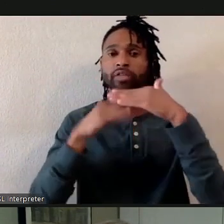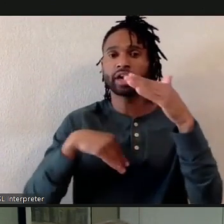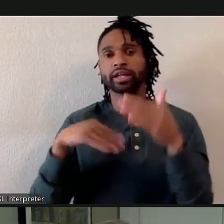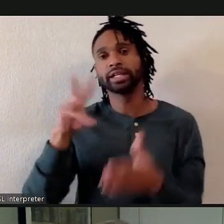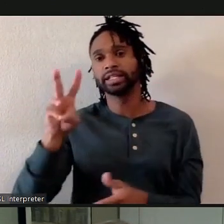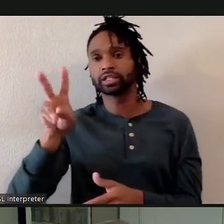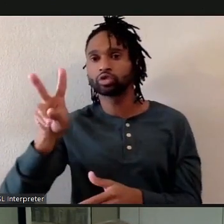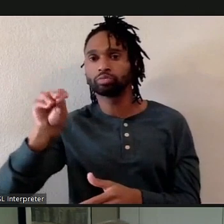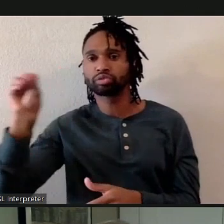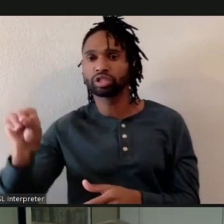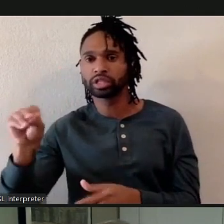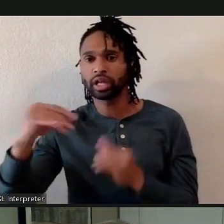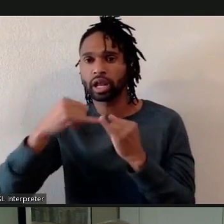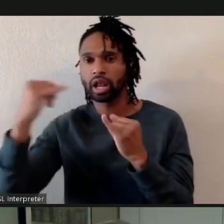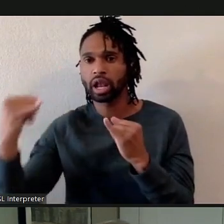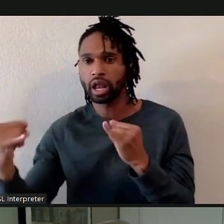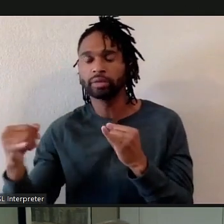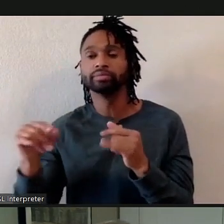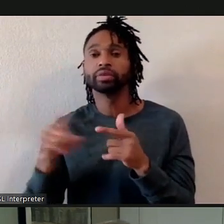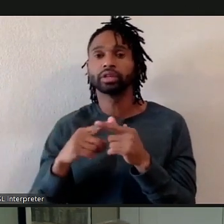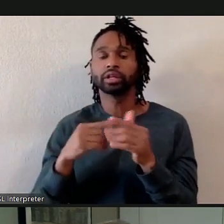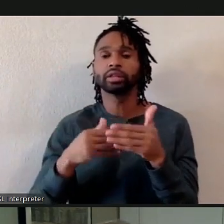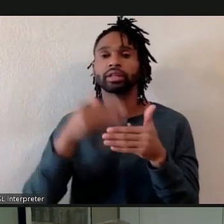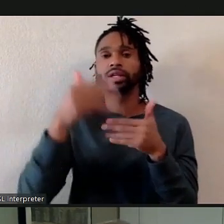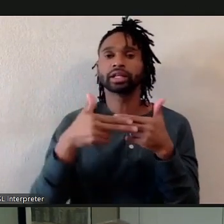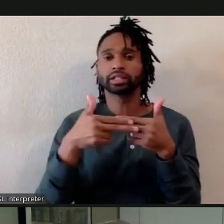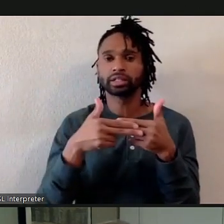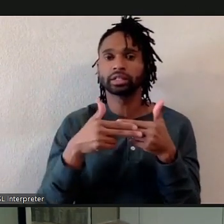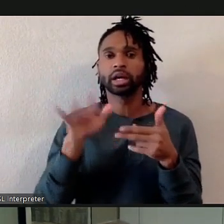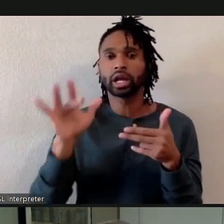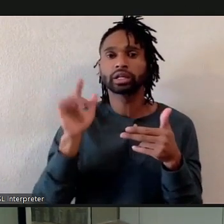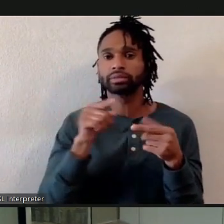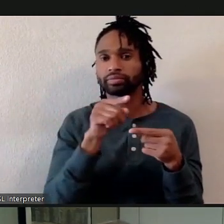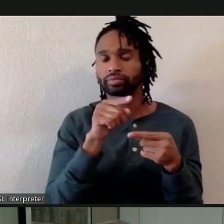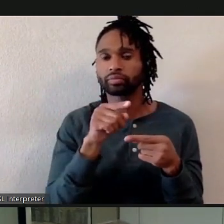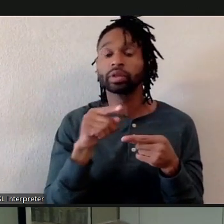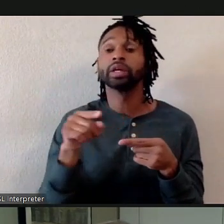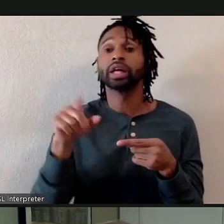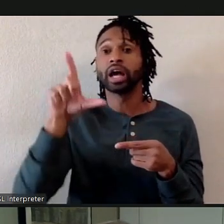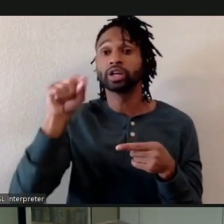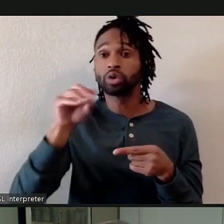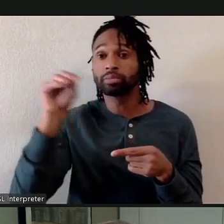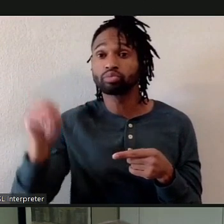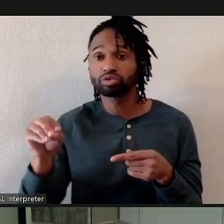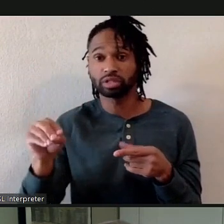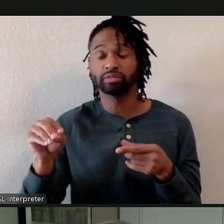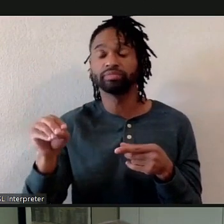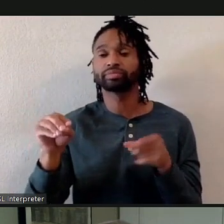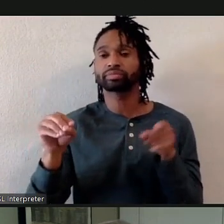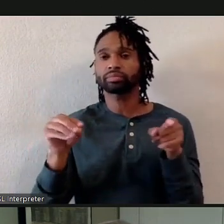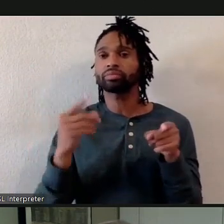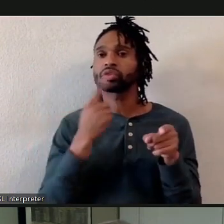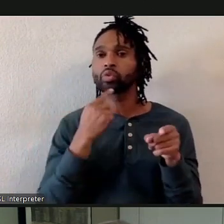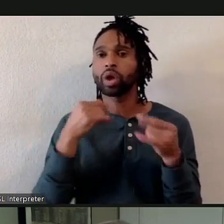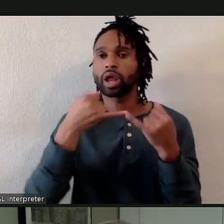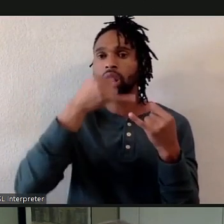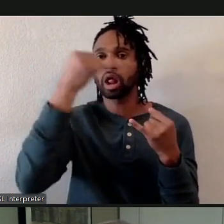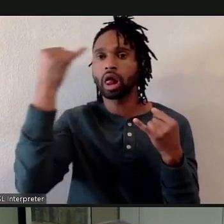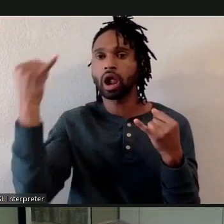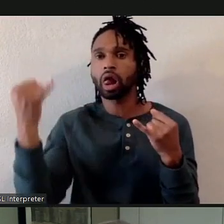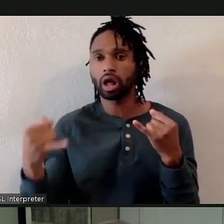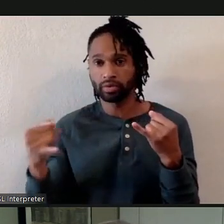62% line. And then the next, just click again, is the 20% relative change.